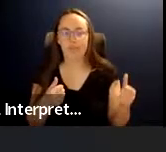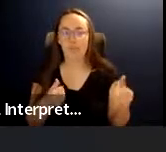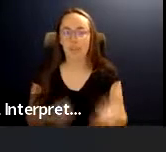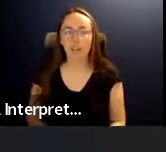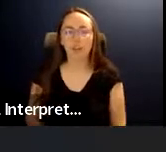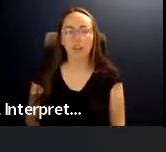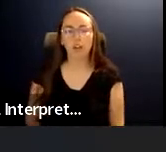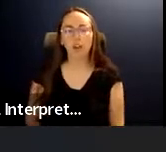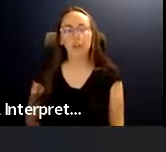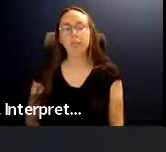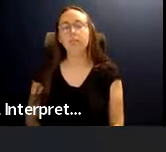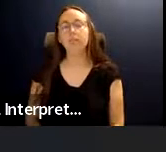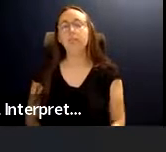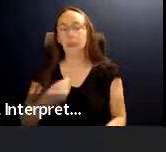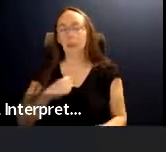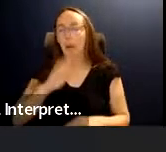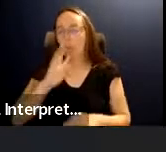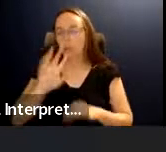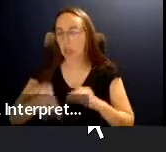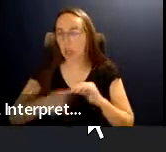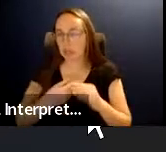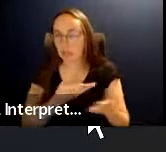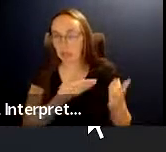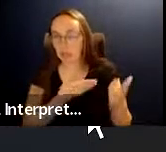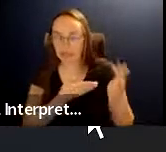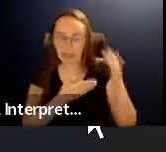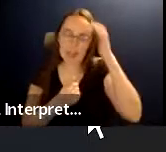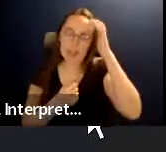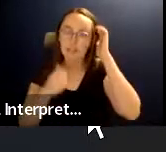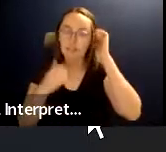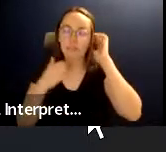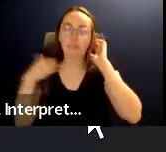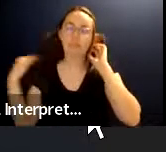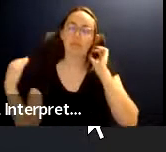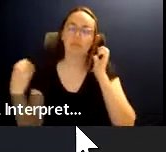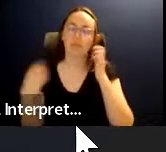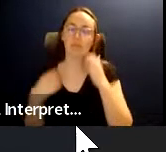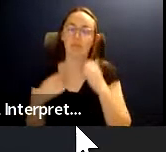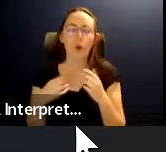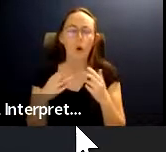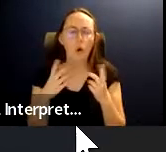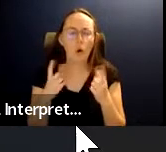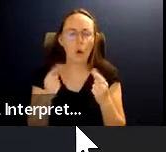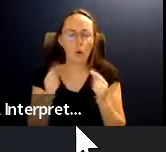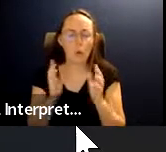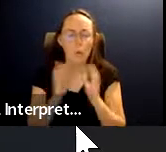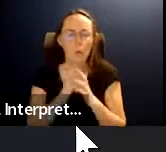All right. So I was talking about... you know what I can do?